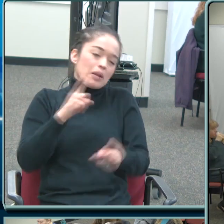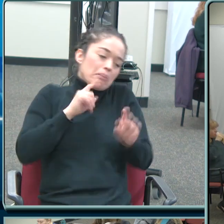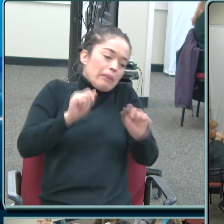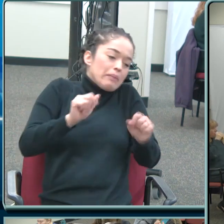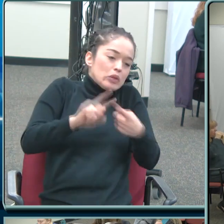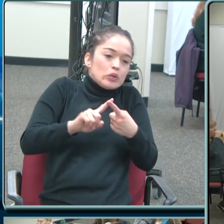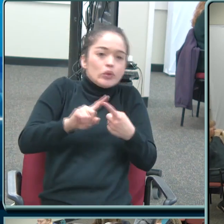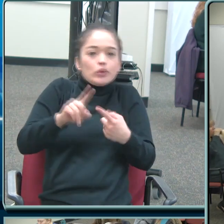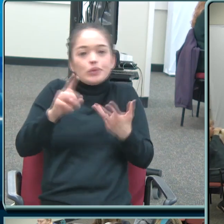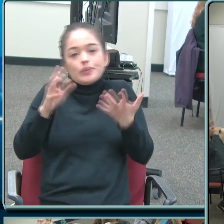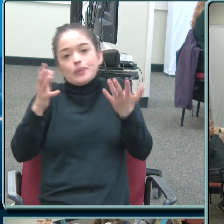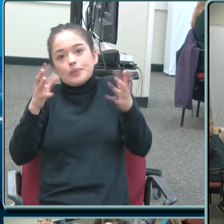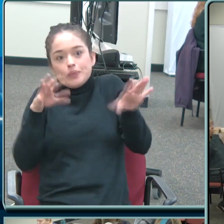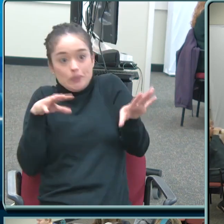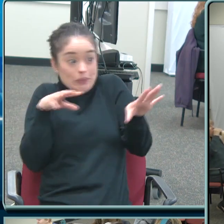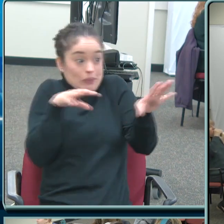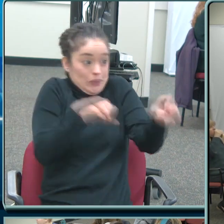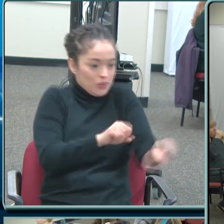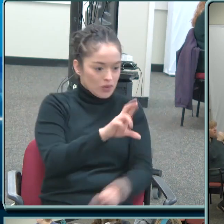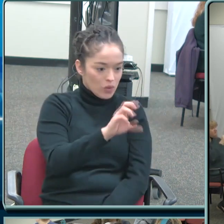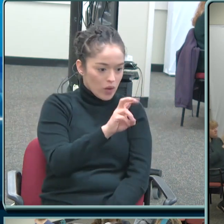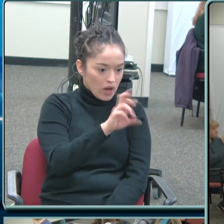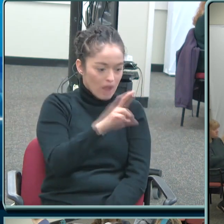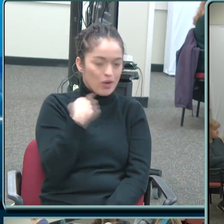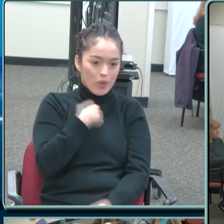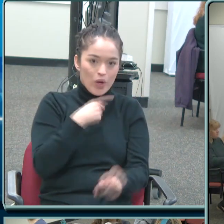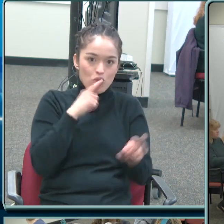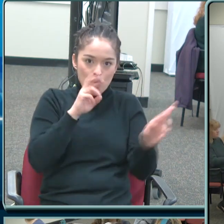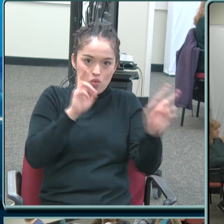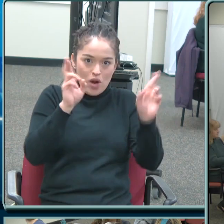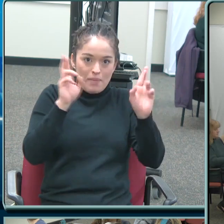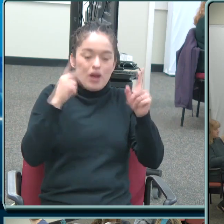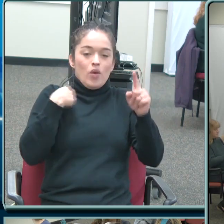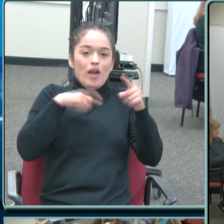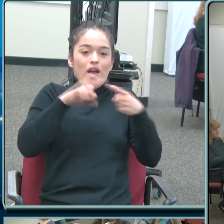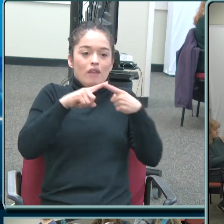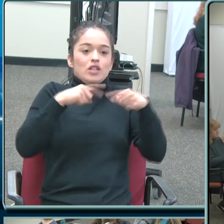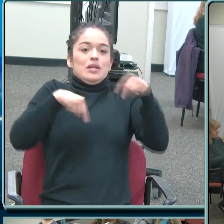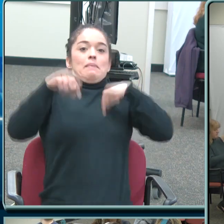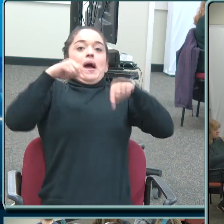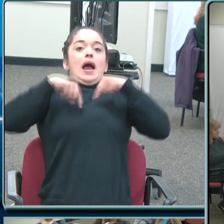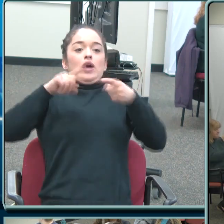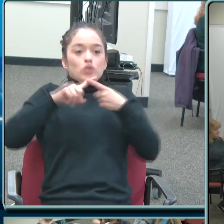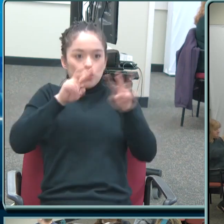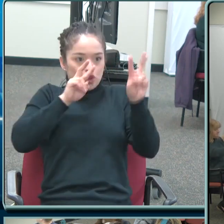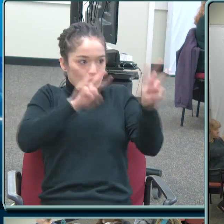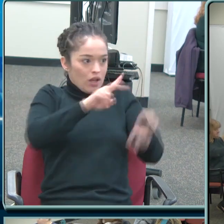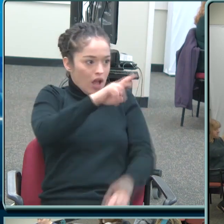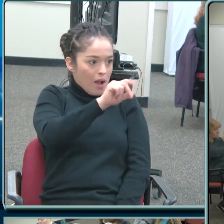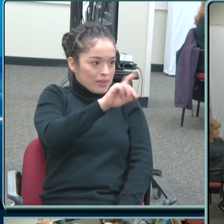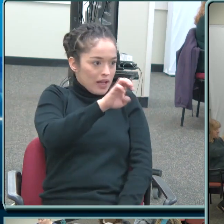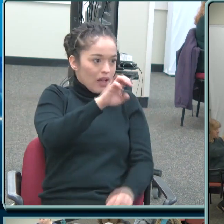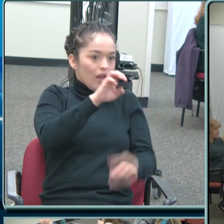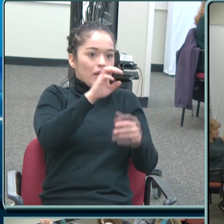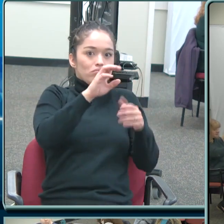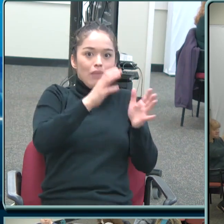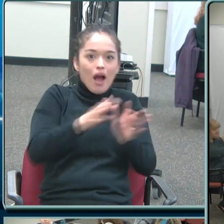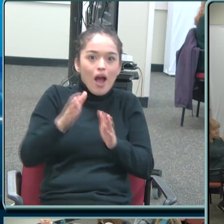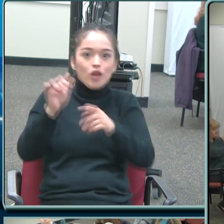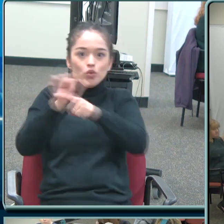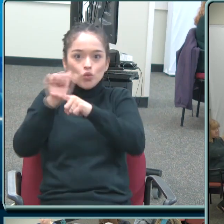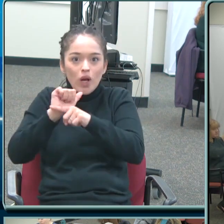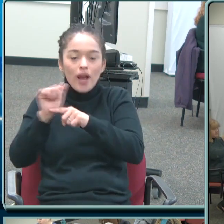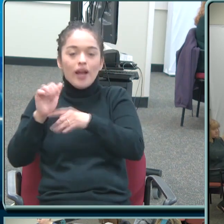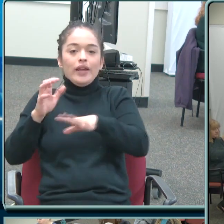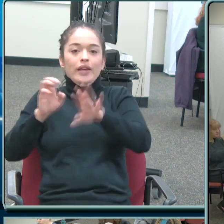to recover, and we're in that preparedness cycle where we're going back into updating our plans, and we're doing our training and